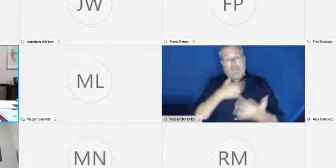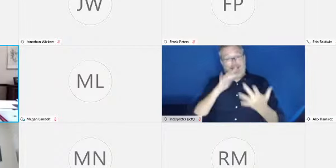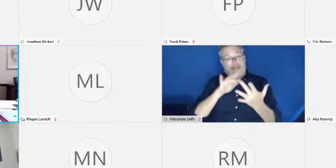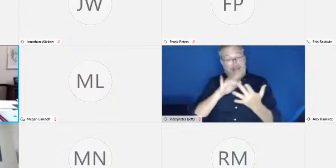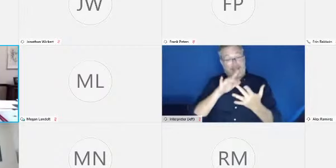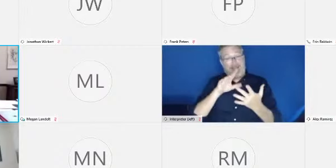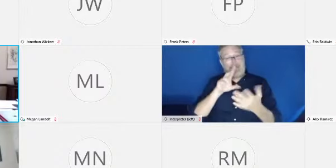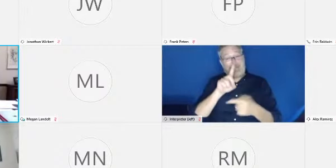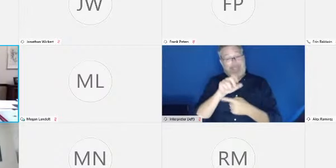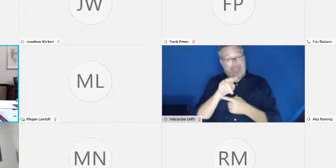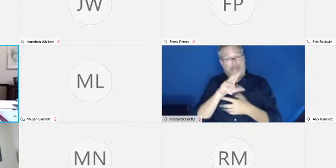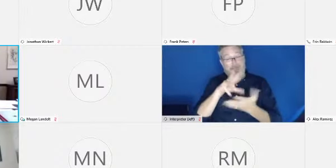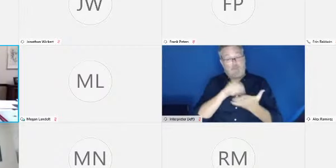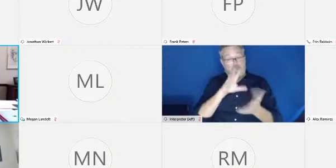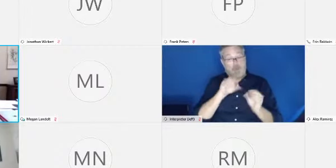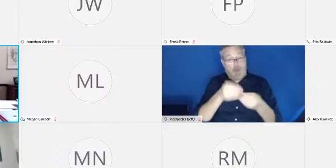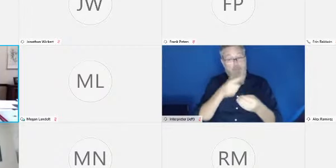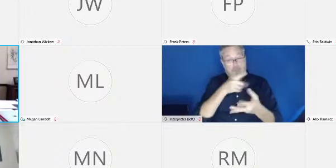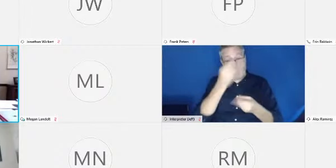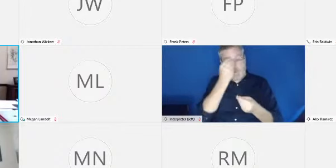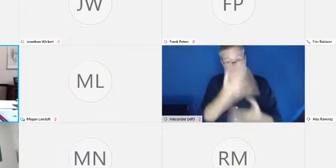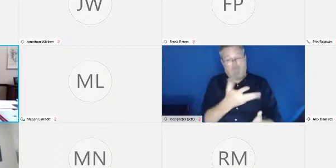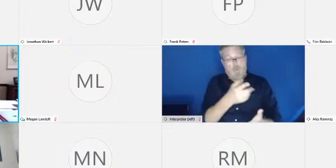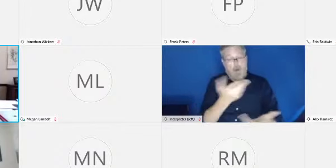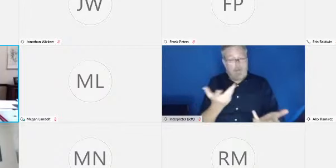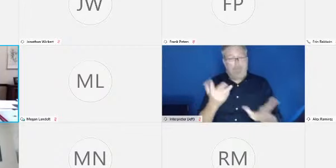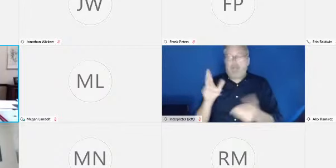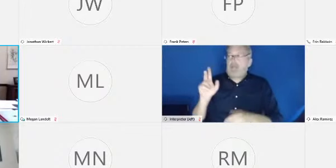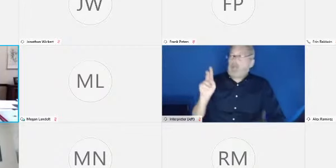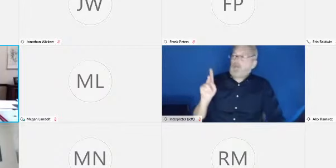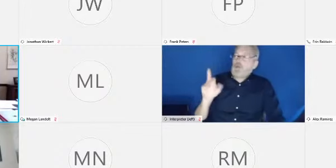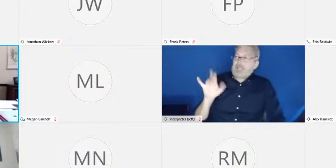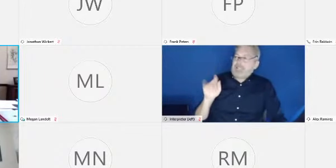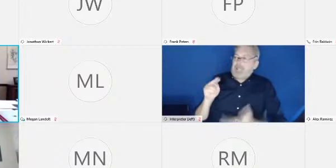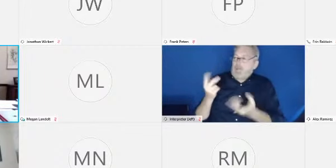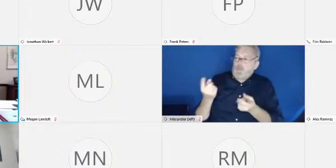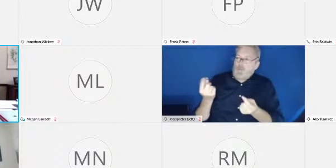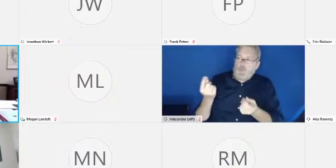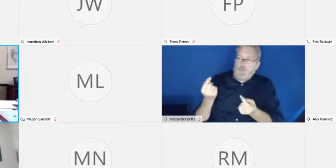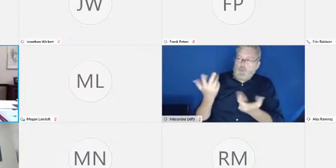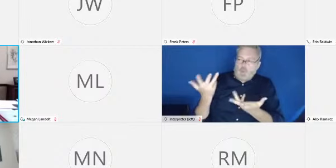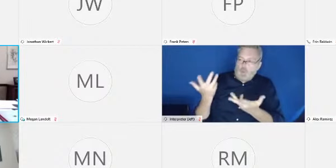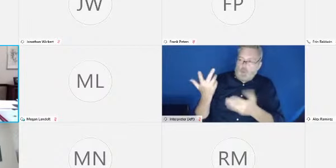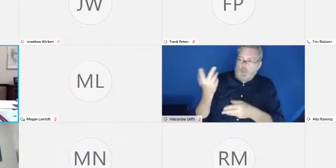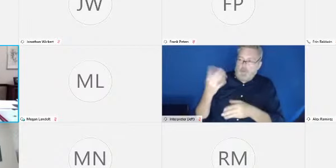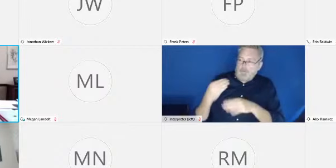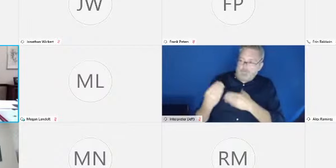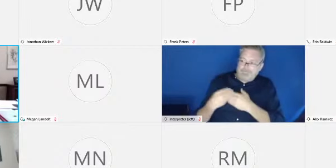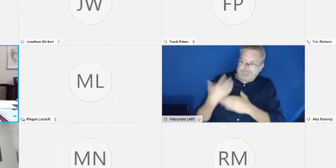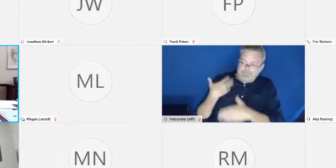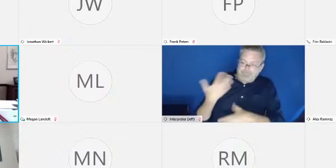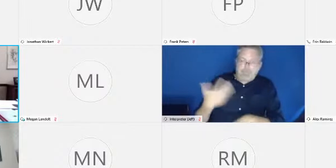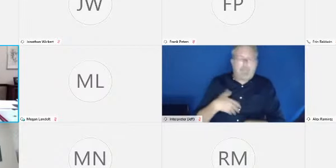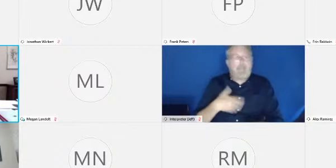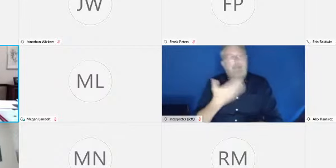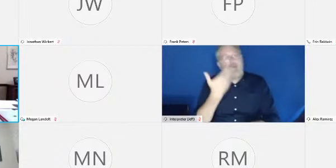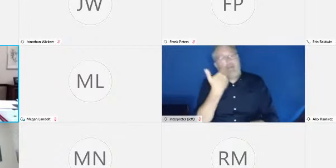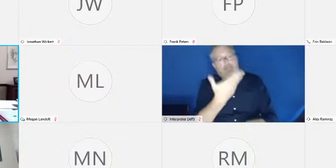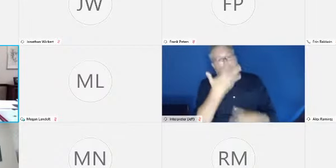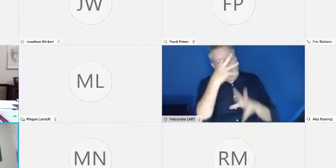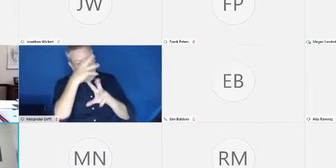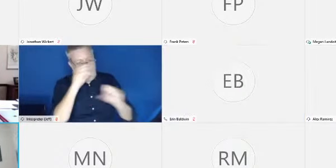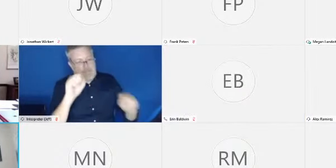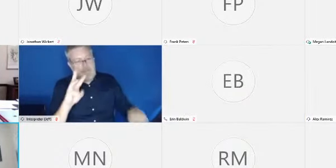the Dean of Students office to alert them? Kristen, how should we handle that situation? Sure. Thanks, President